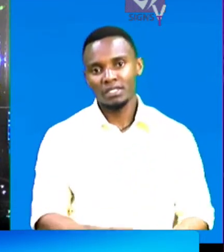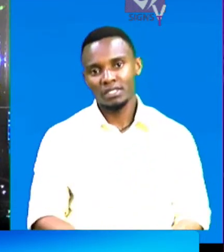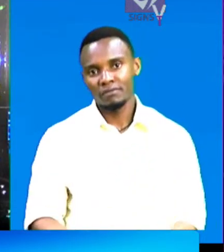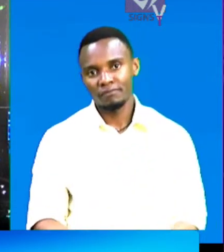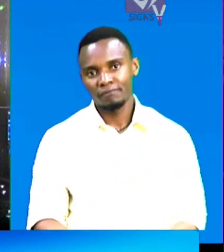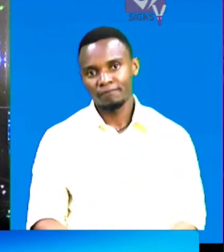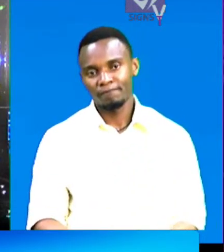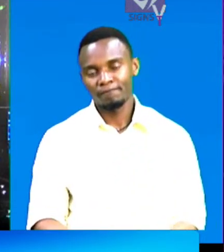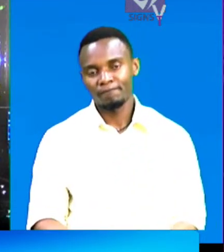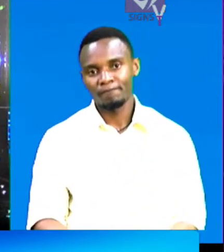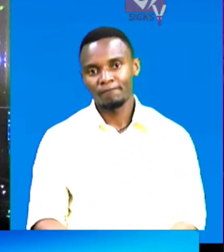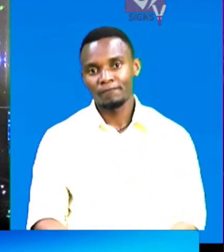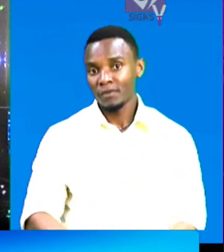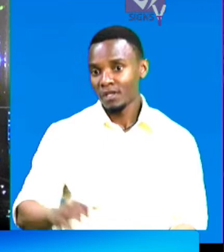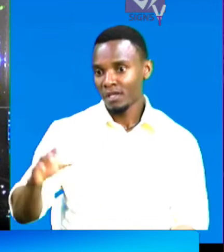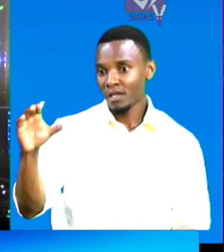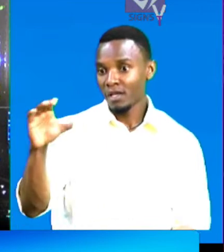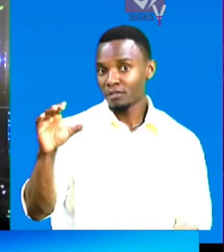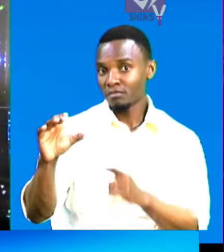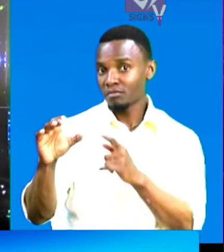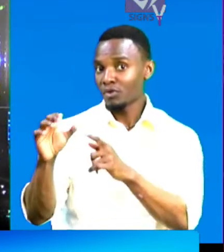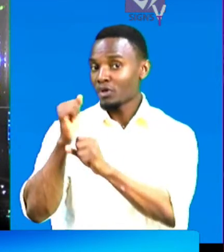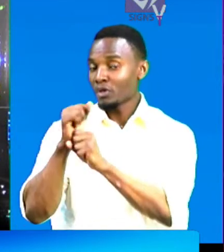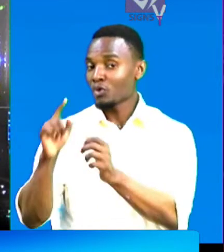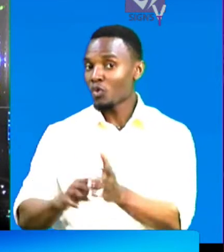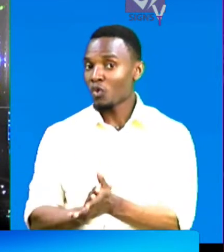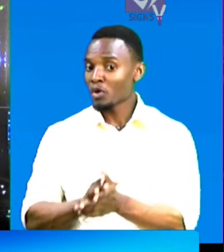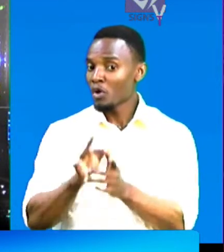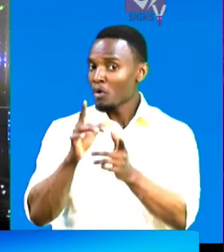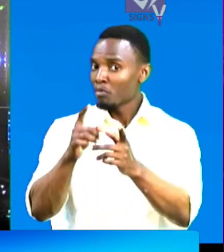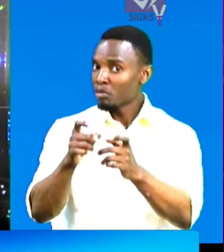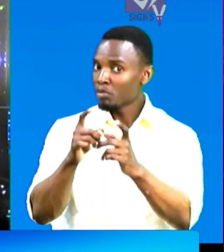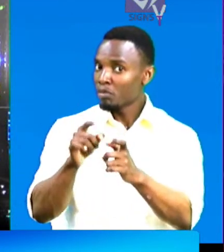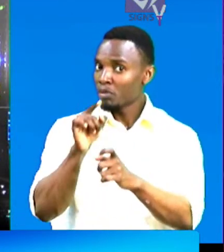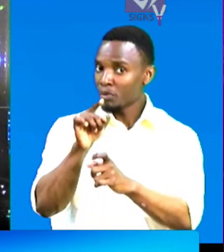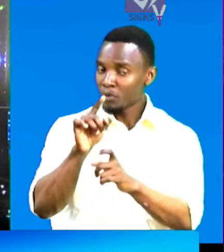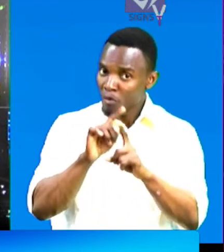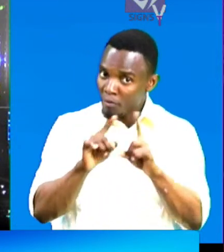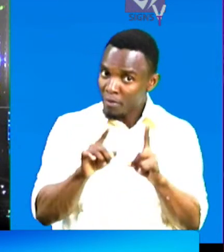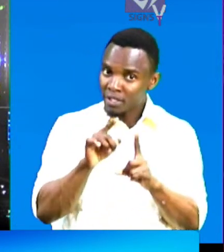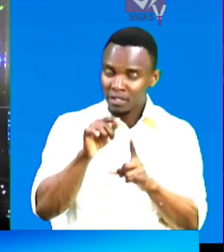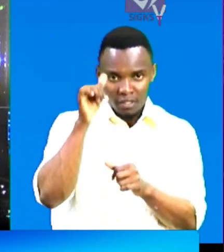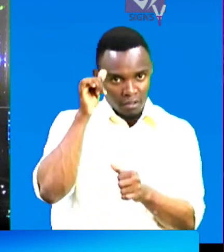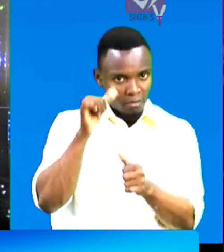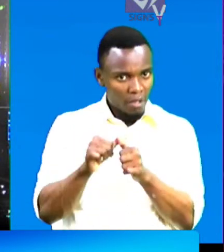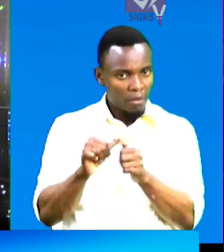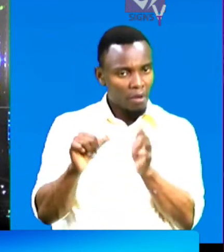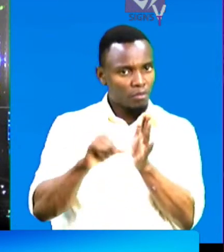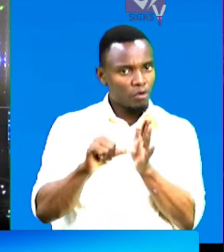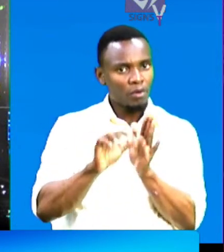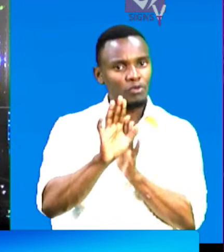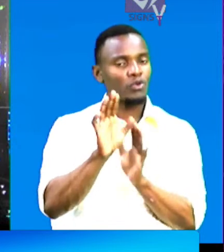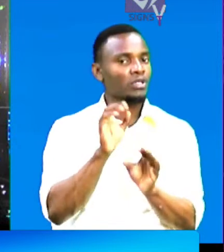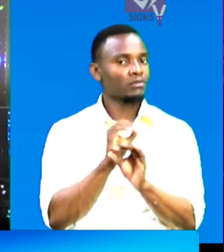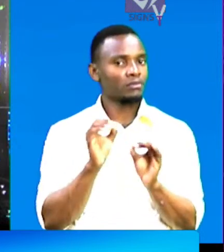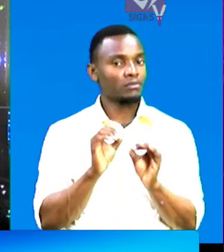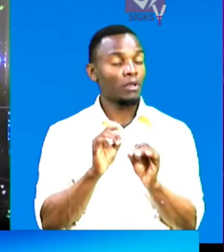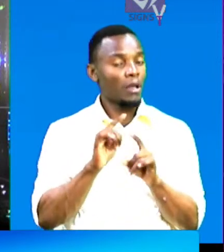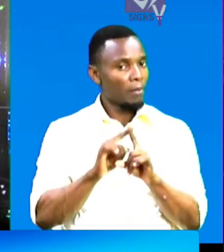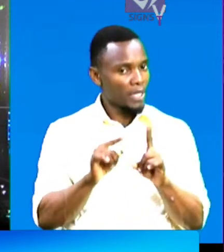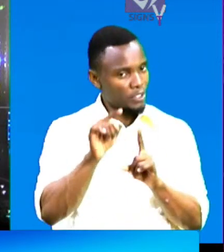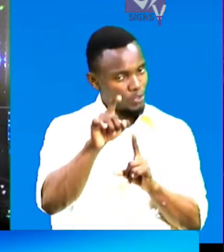Your customers can blame you for something that is not your fault. However, you still will have